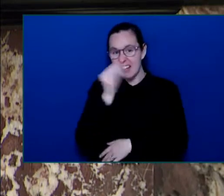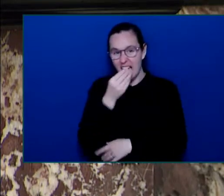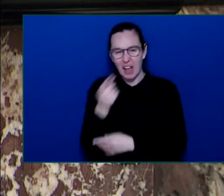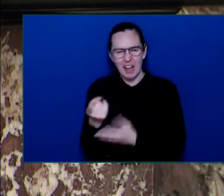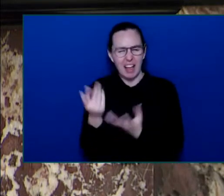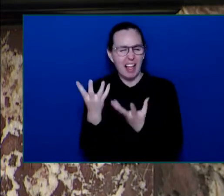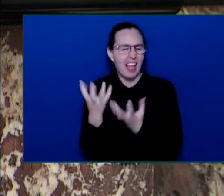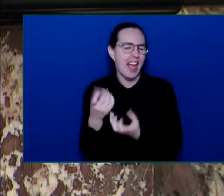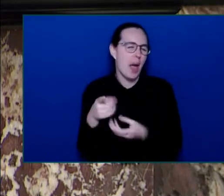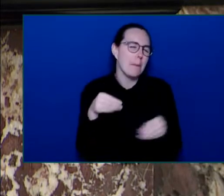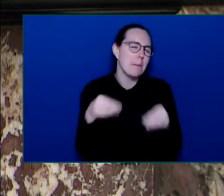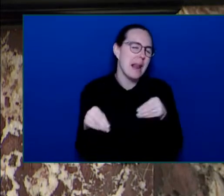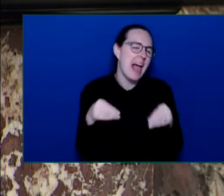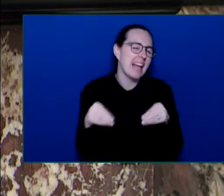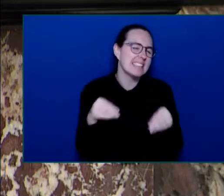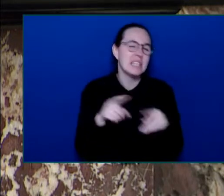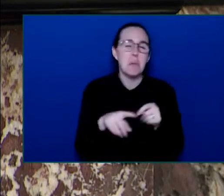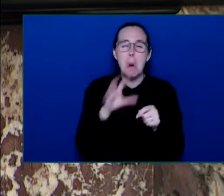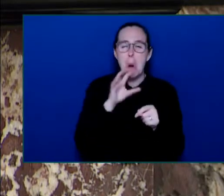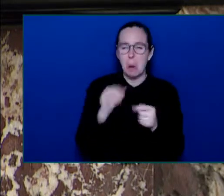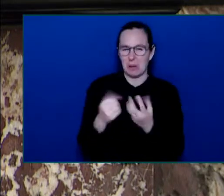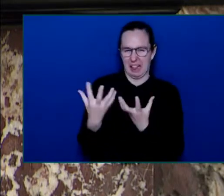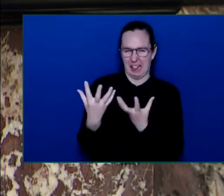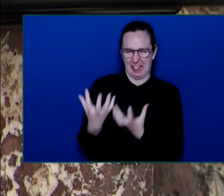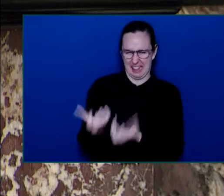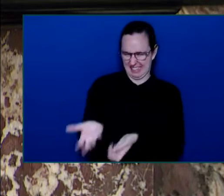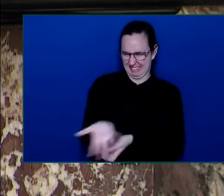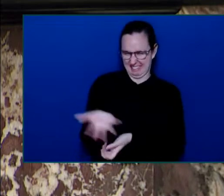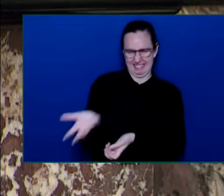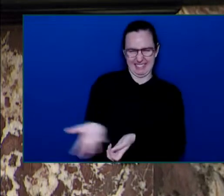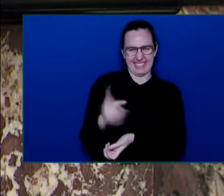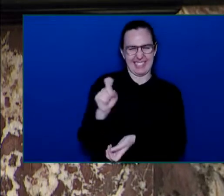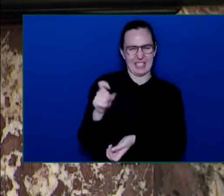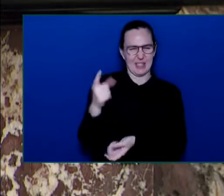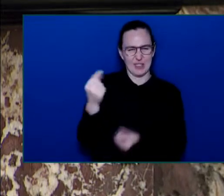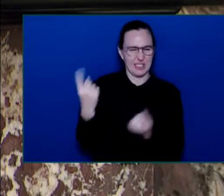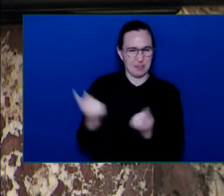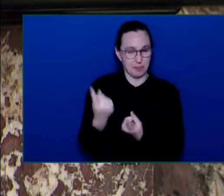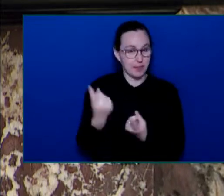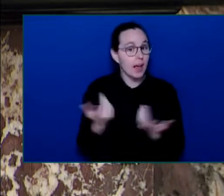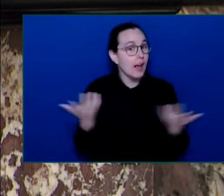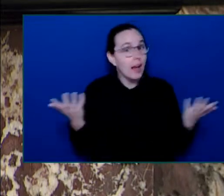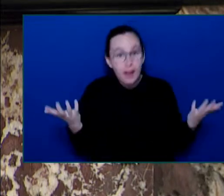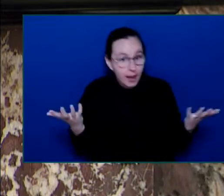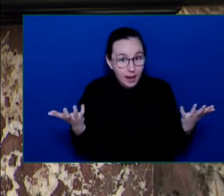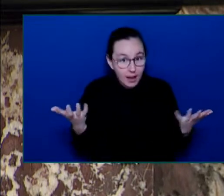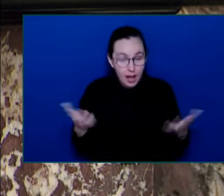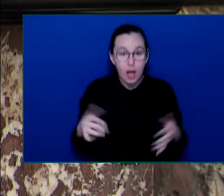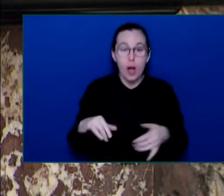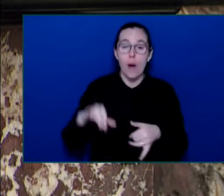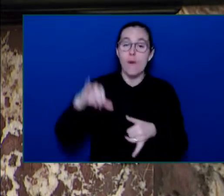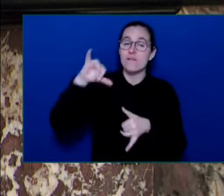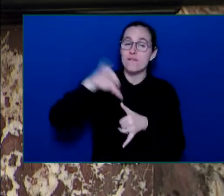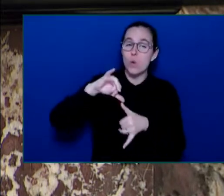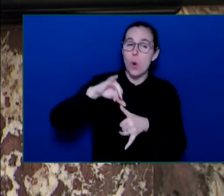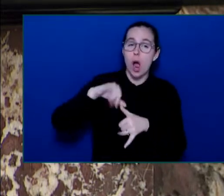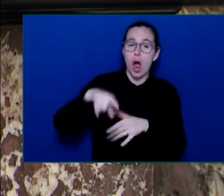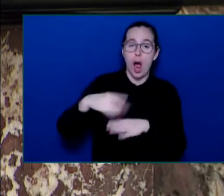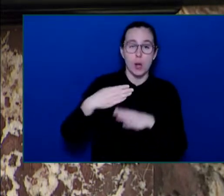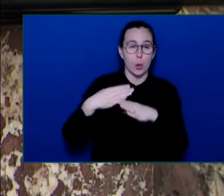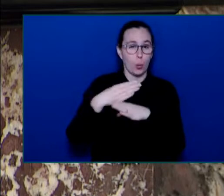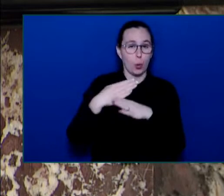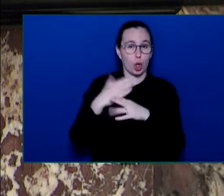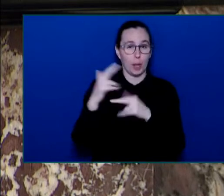solution was implemented by building a full-height wooden enclosure around the urinals. This was what I saw when